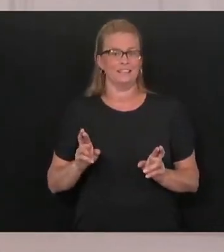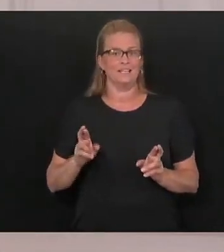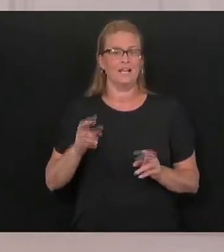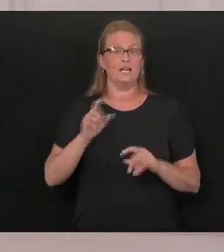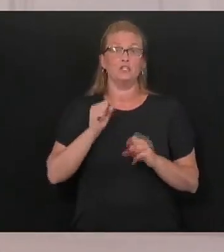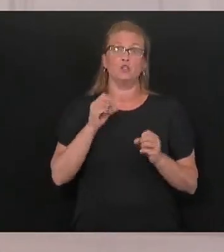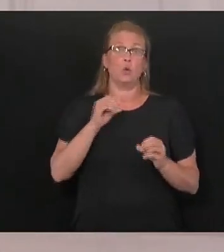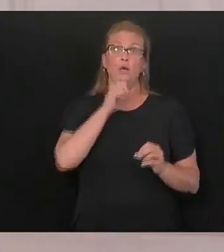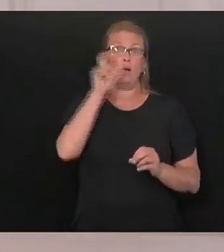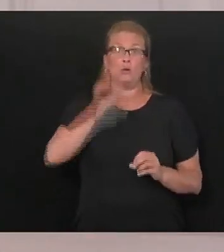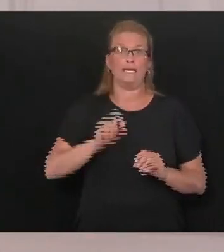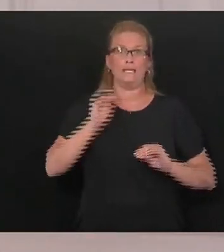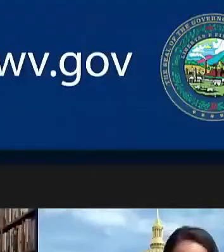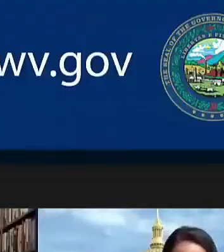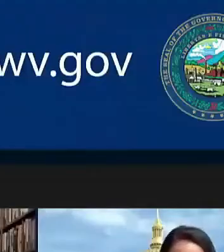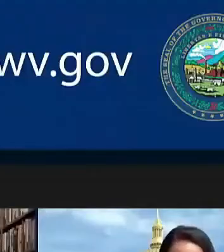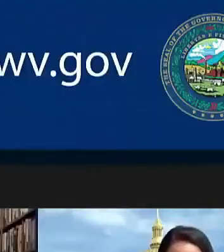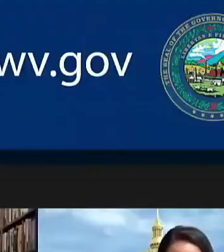places.